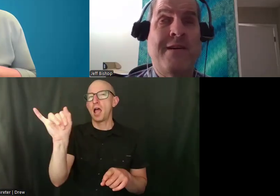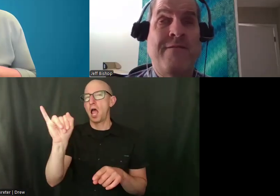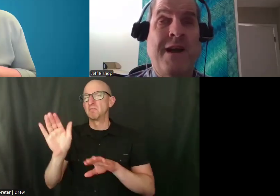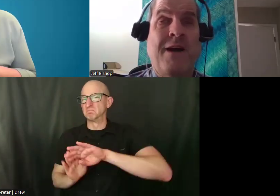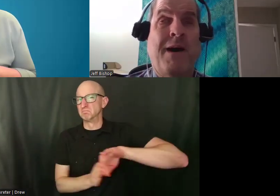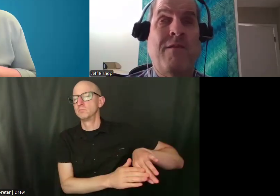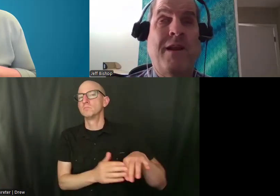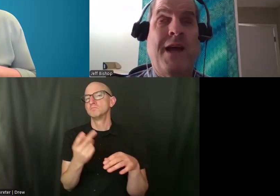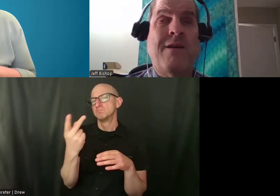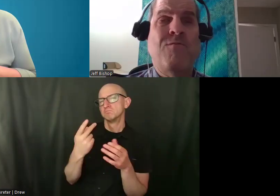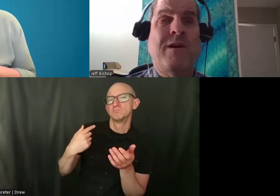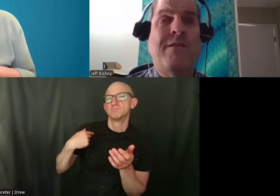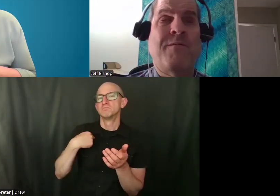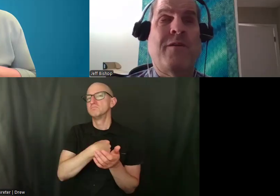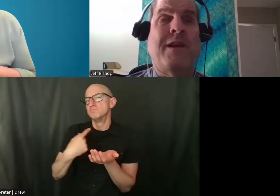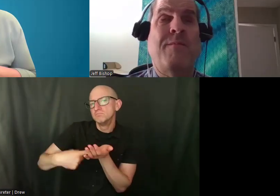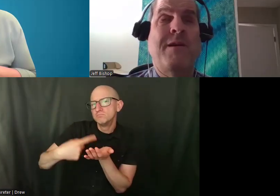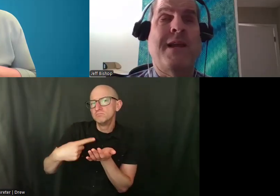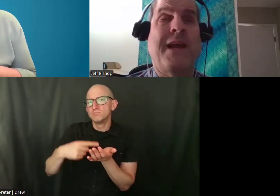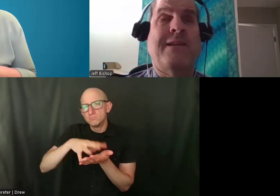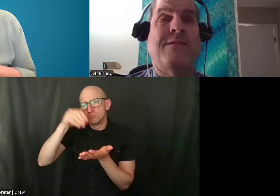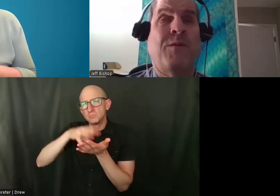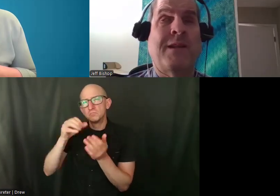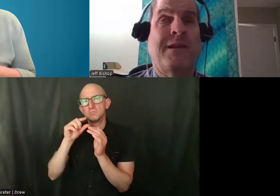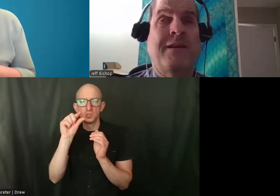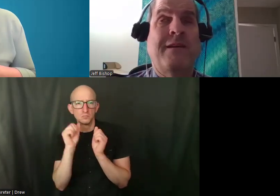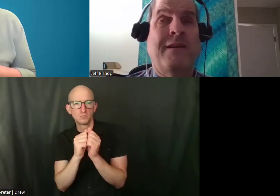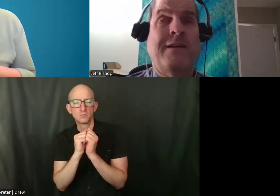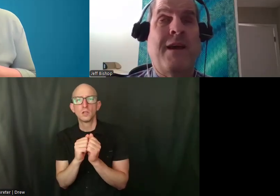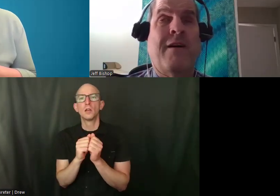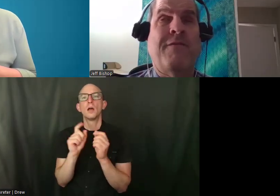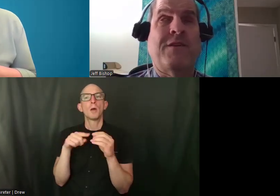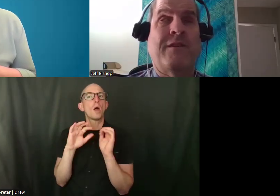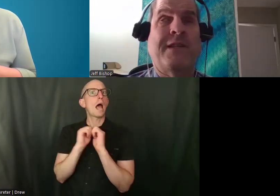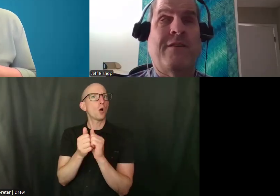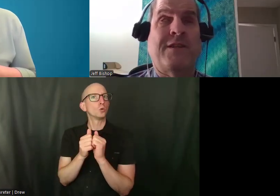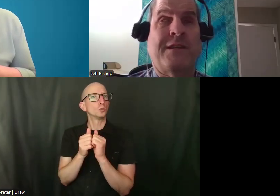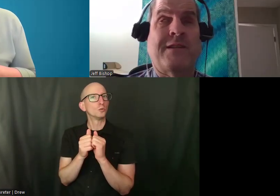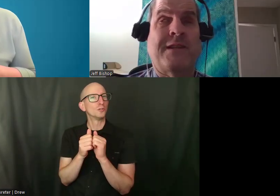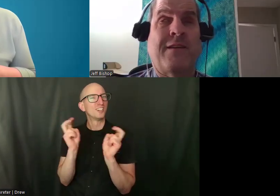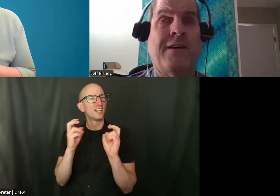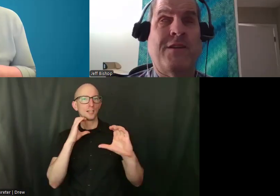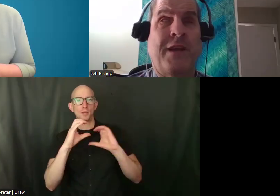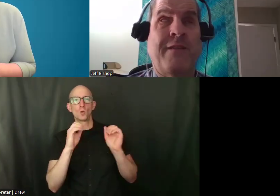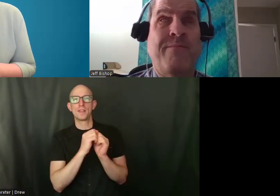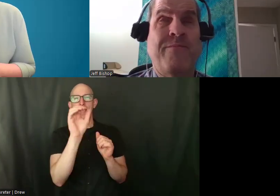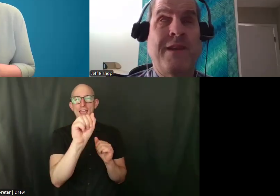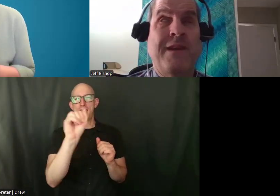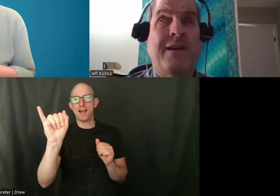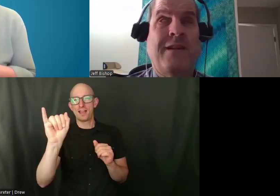together about how one really communicates with artificial intelligence